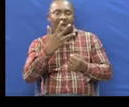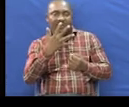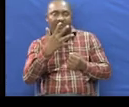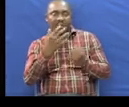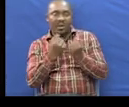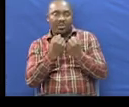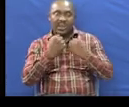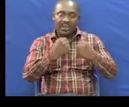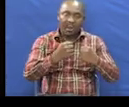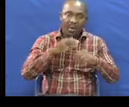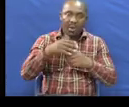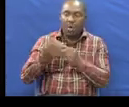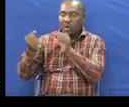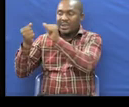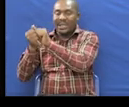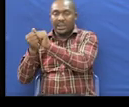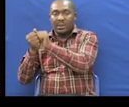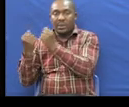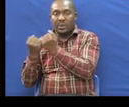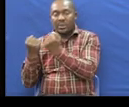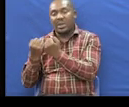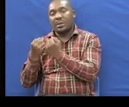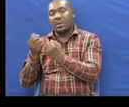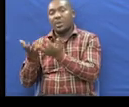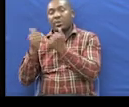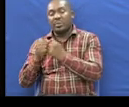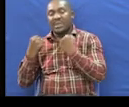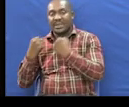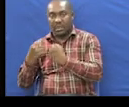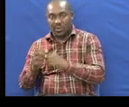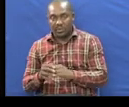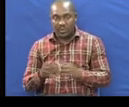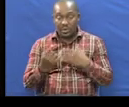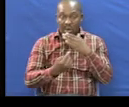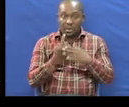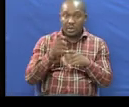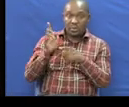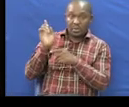4s1. Therefore, 3D 10